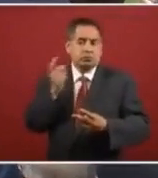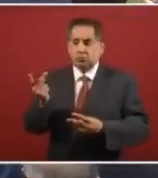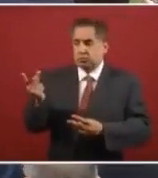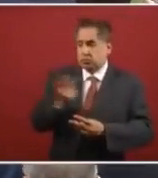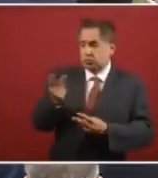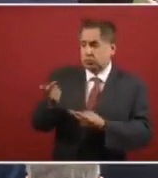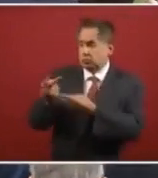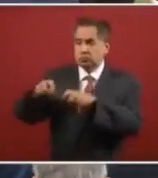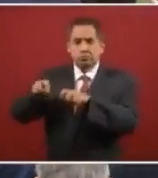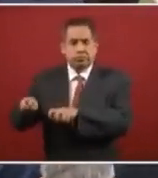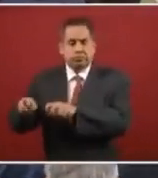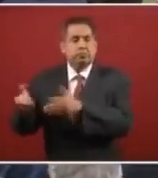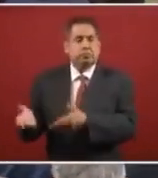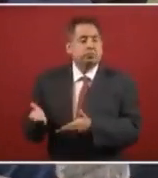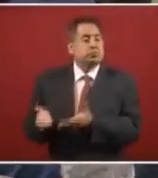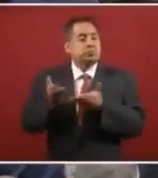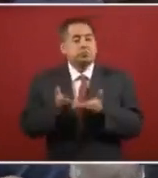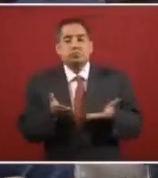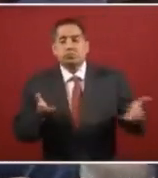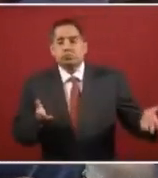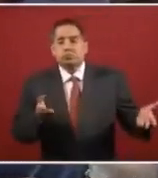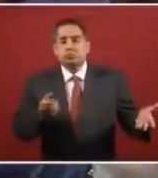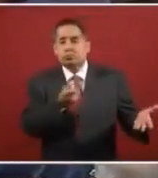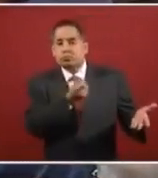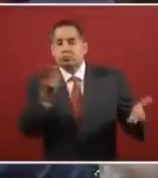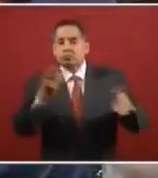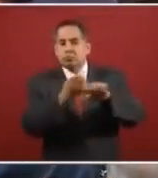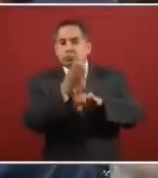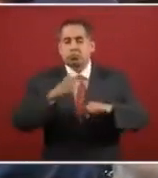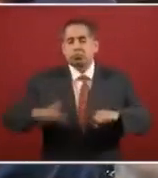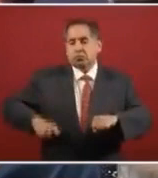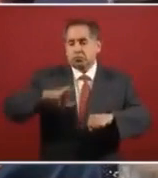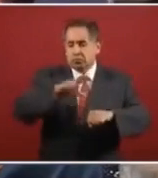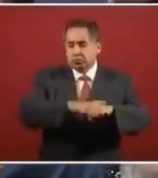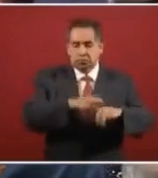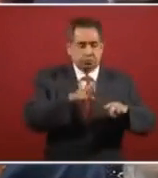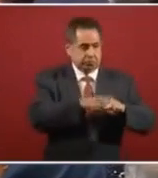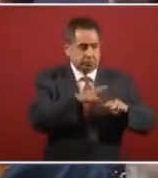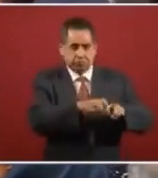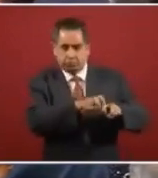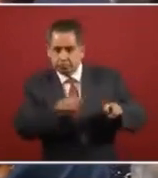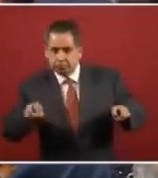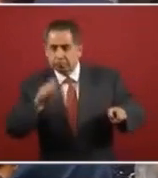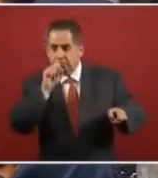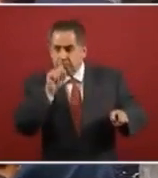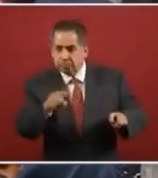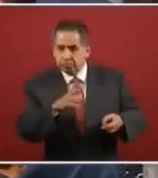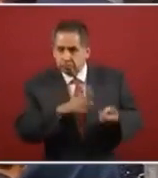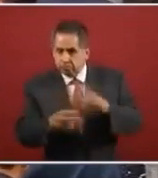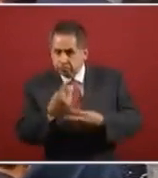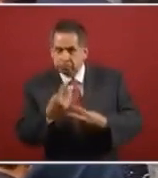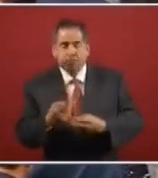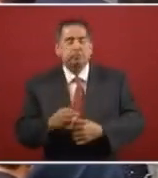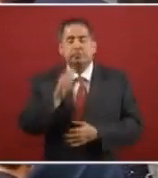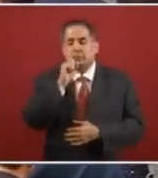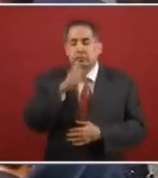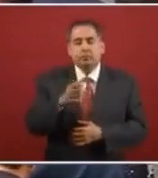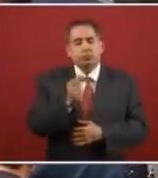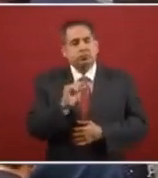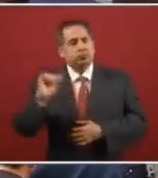and the president of the governors the presence of